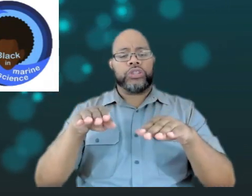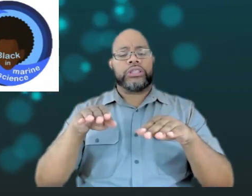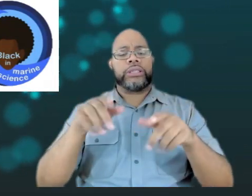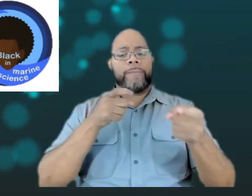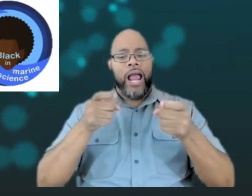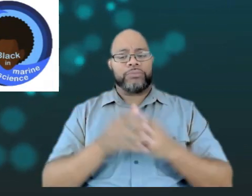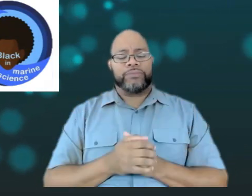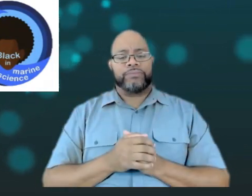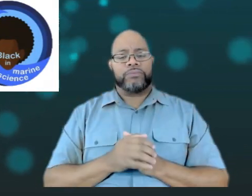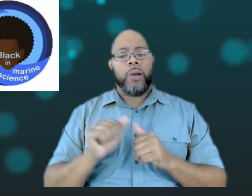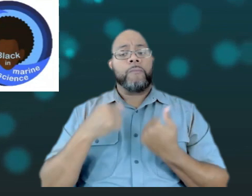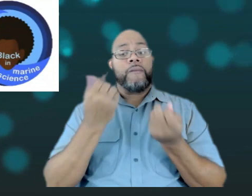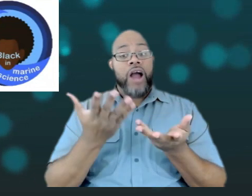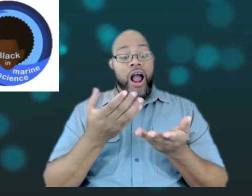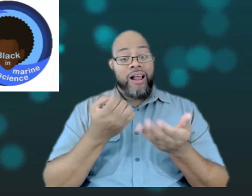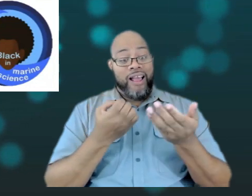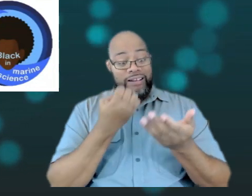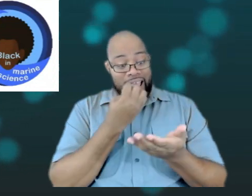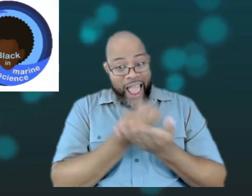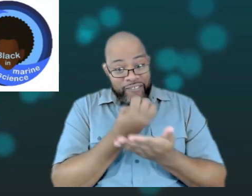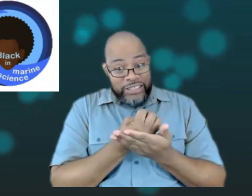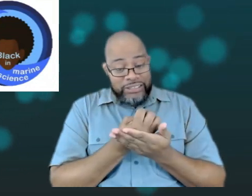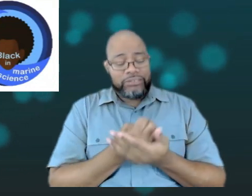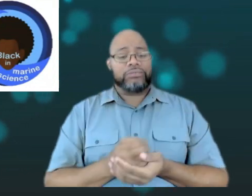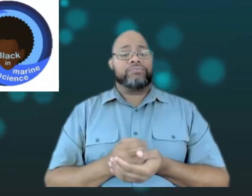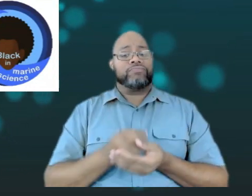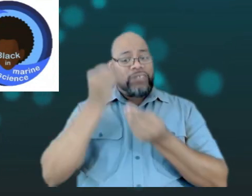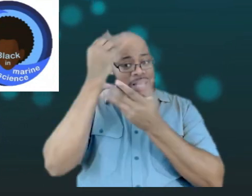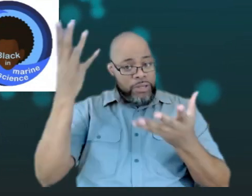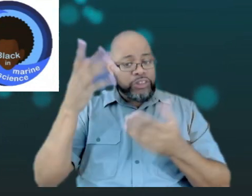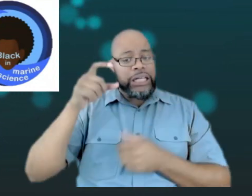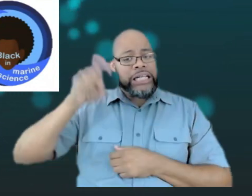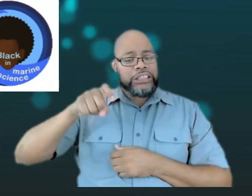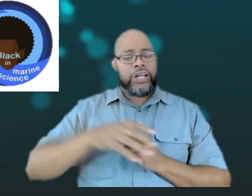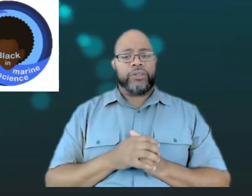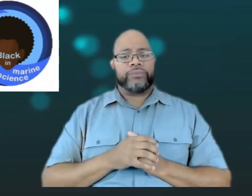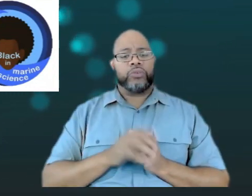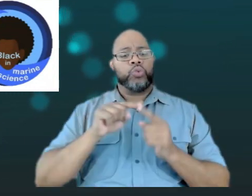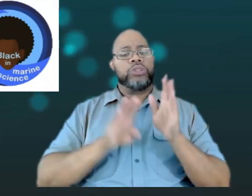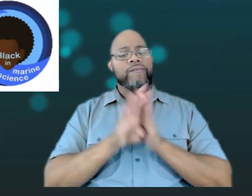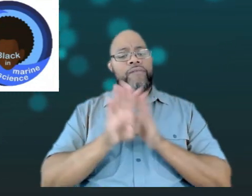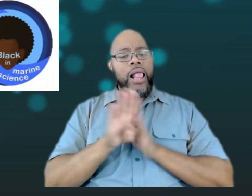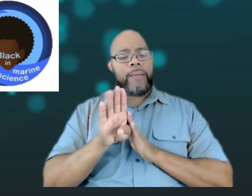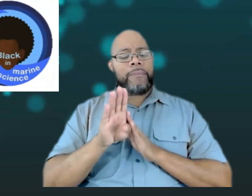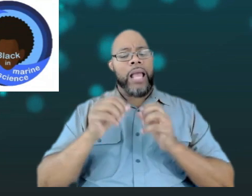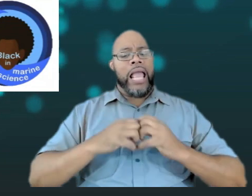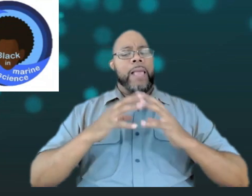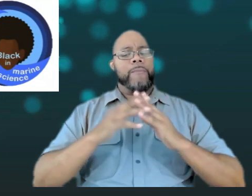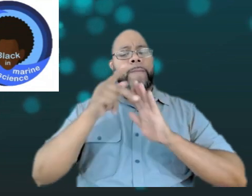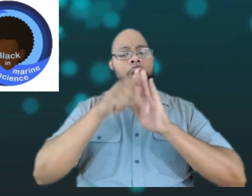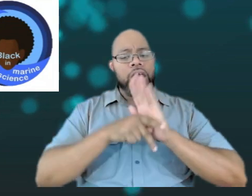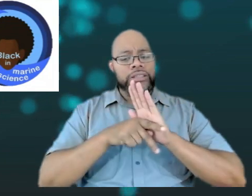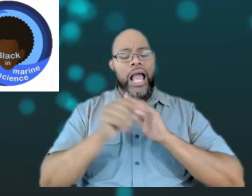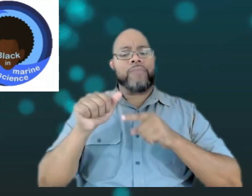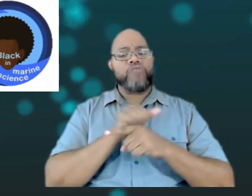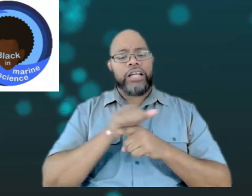It provides the evidence, the data, and knowledge necessary to develop and implement policies